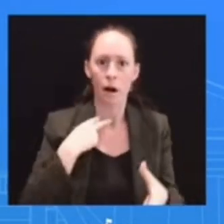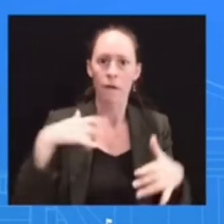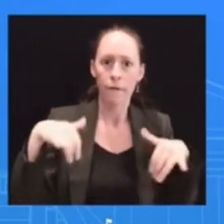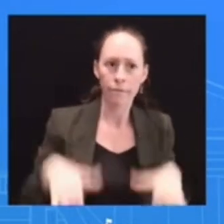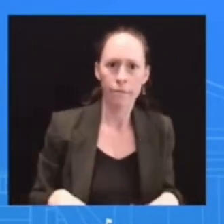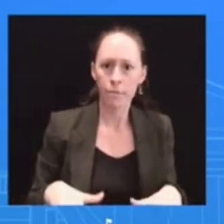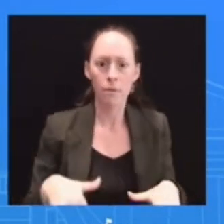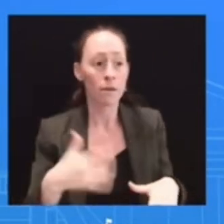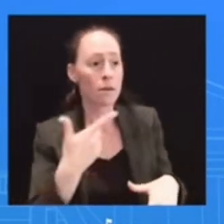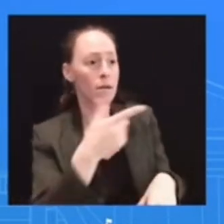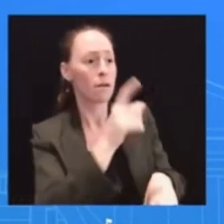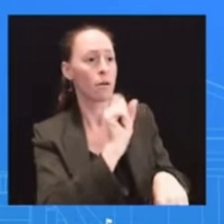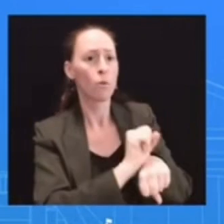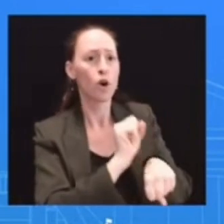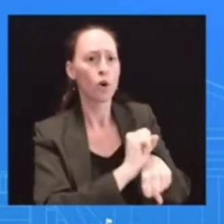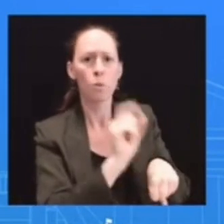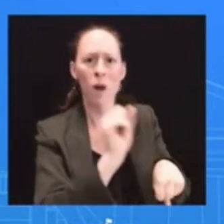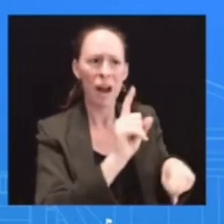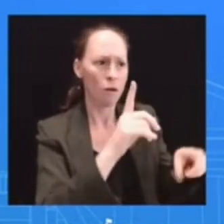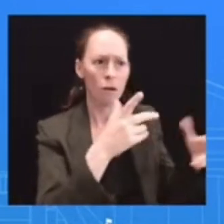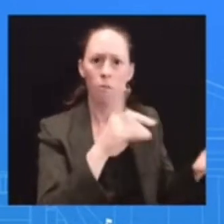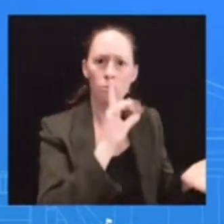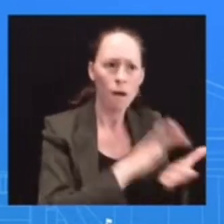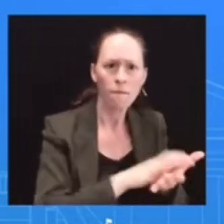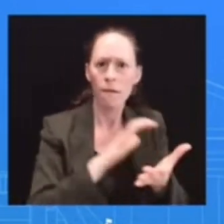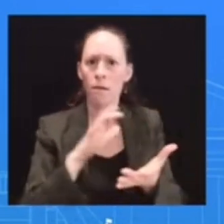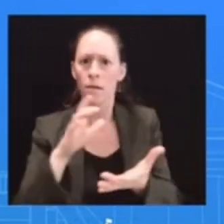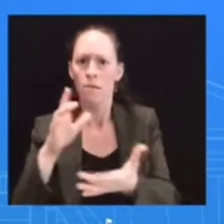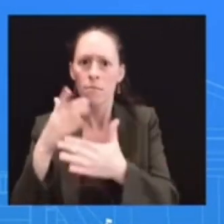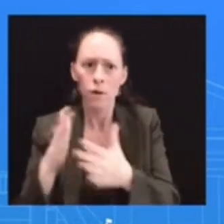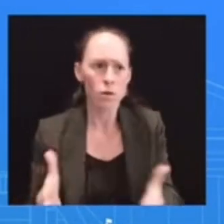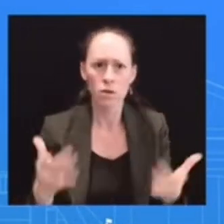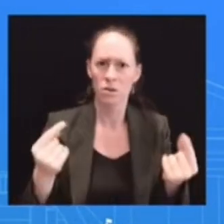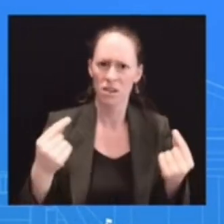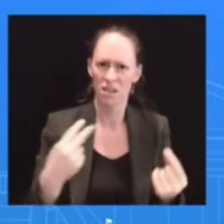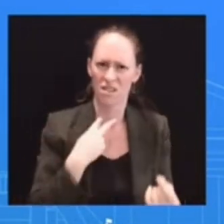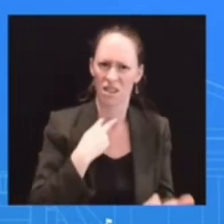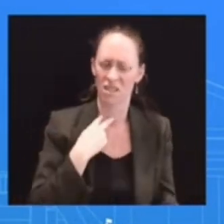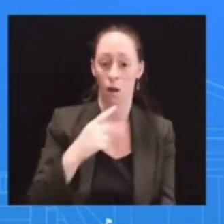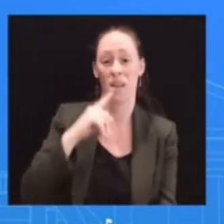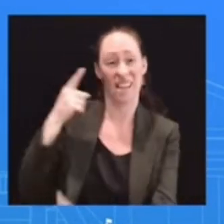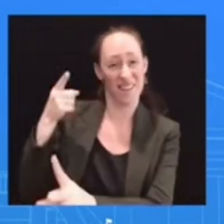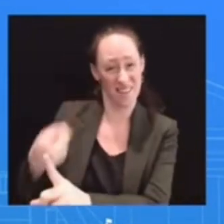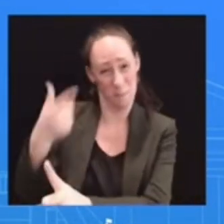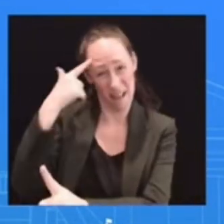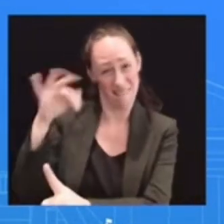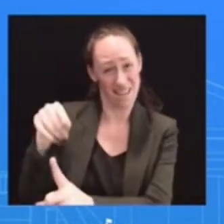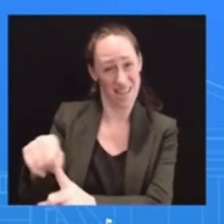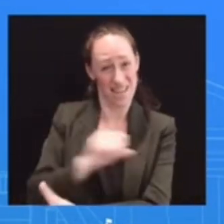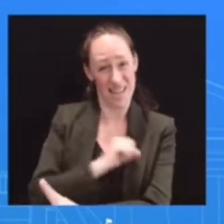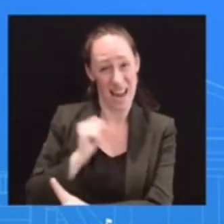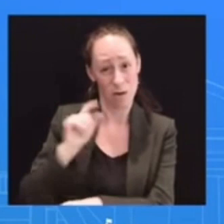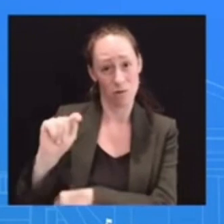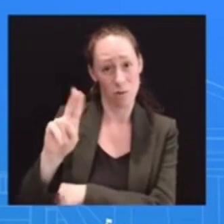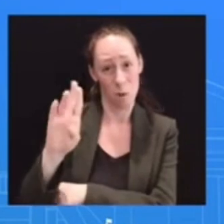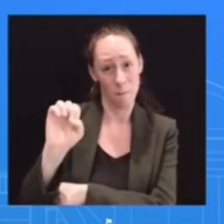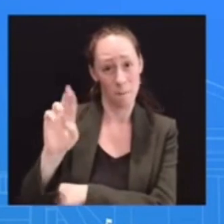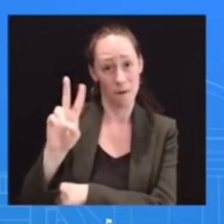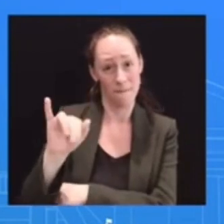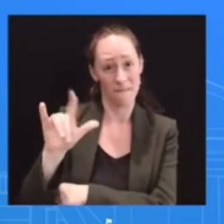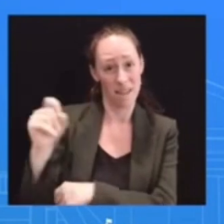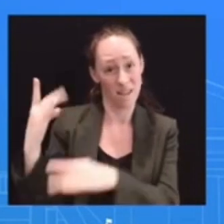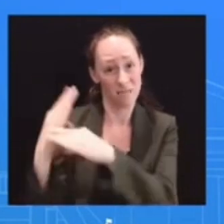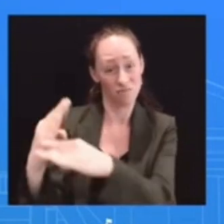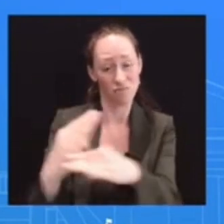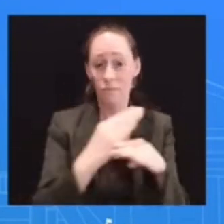in 2021, and I quote, of course, "Military spouses make sacrifices every day for their country. They